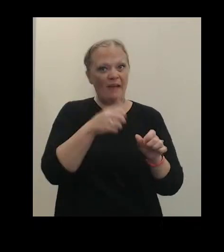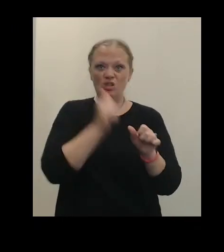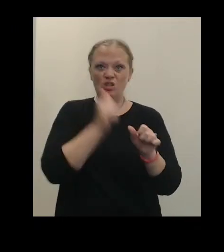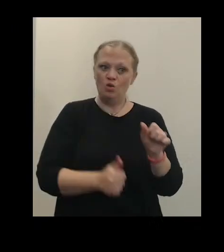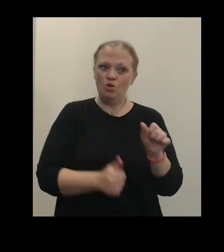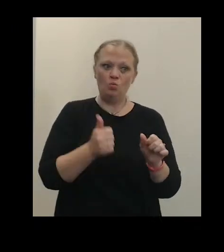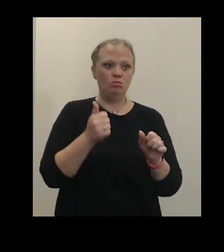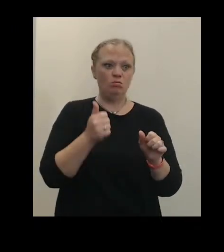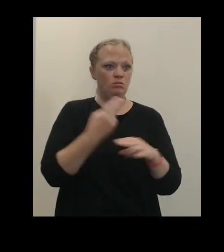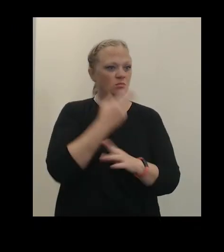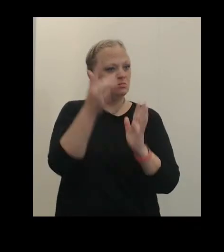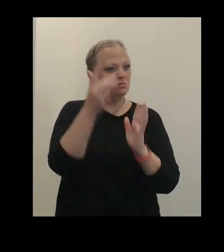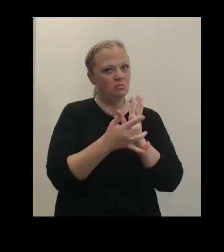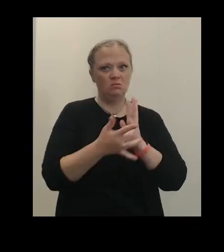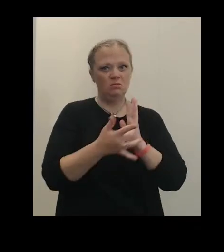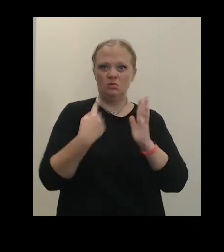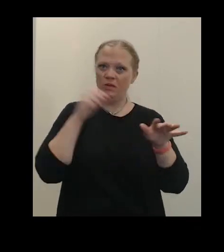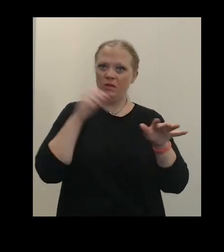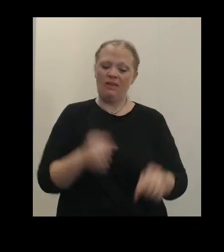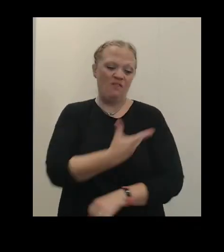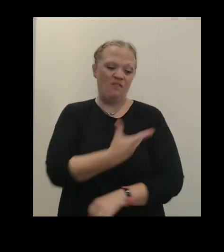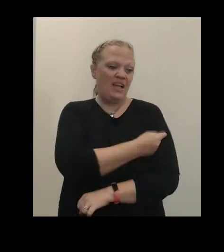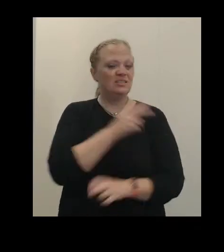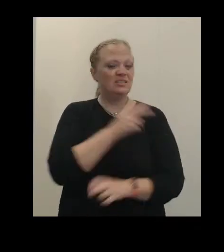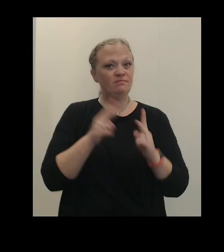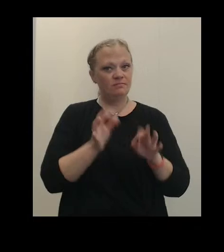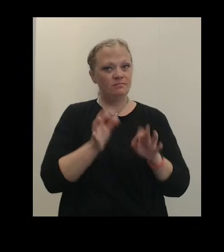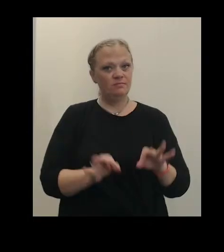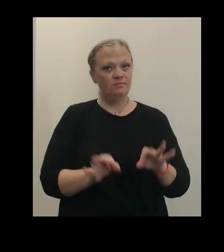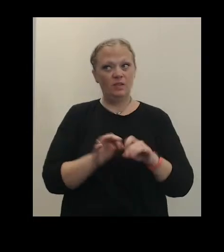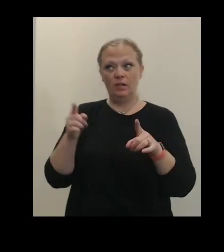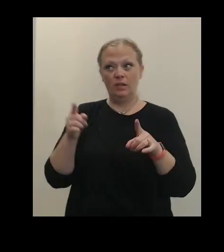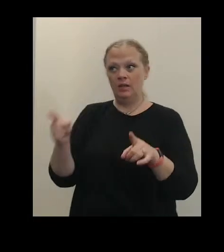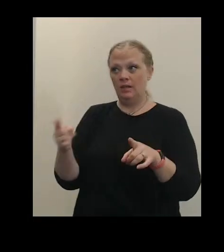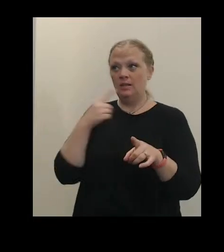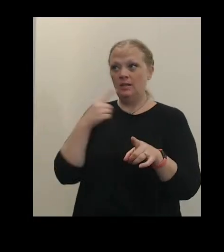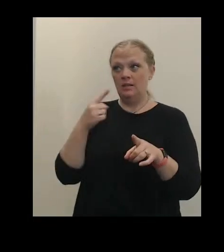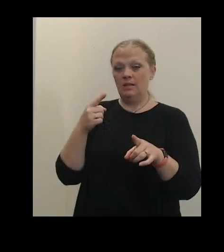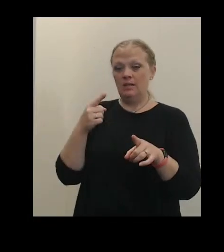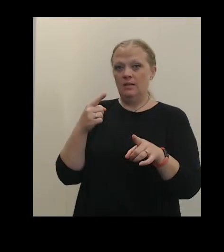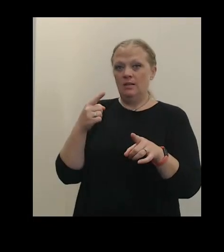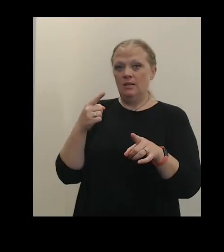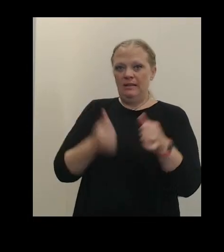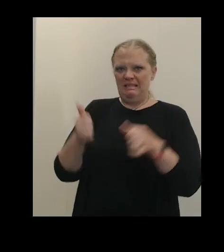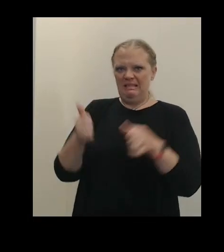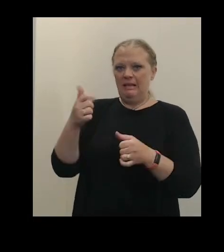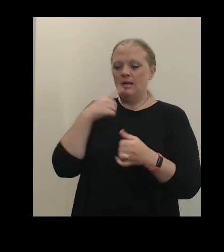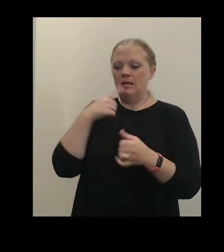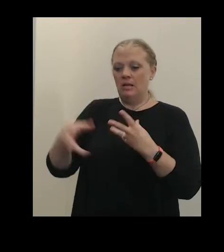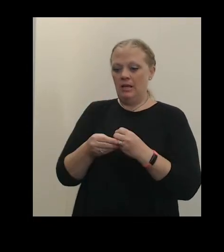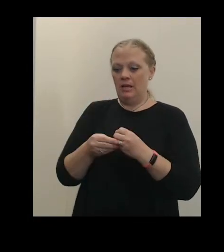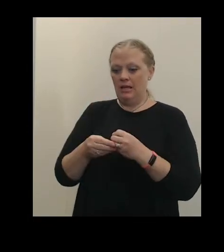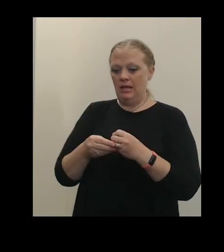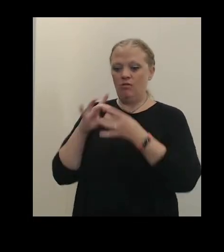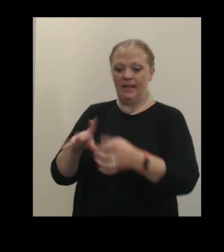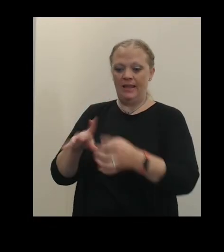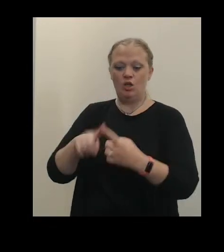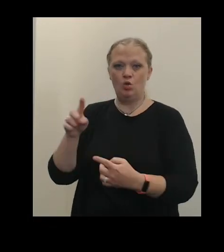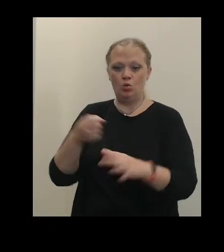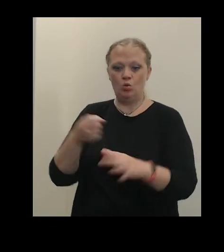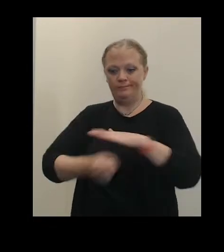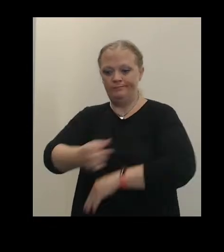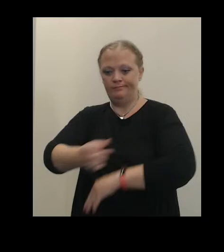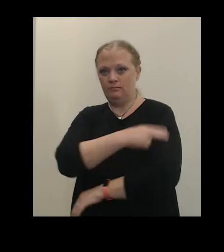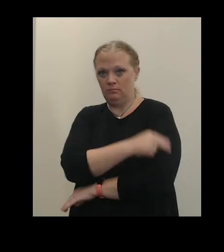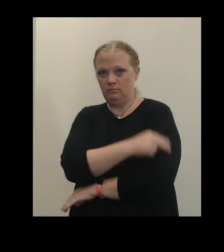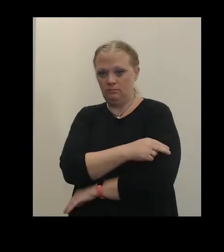we can, and the vaccine is a very important tool. One thing I would add is when it comes to the hospitalizations, and it's